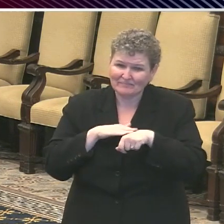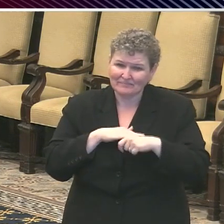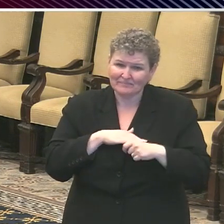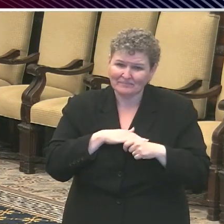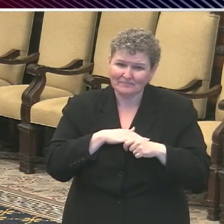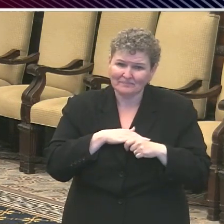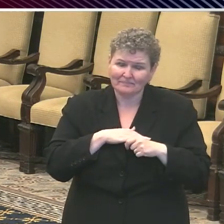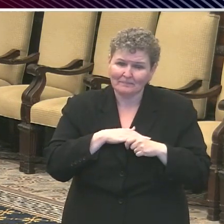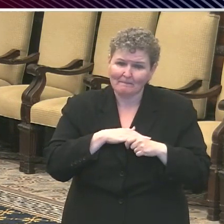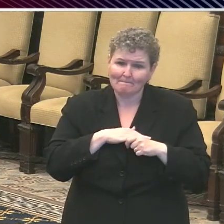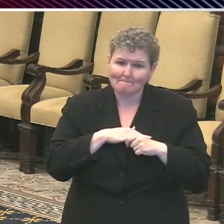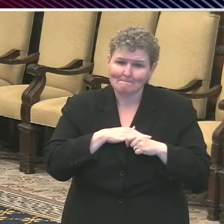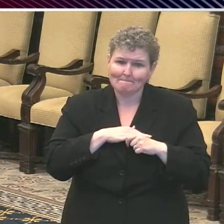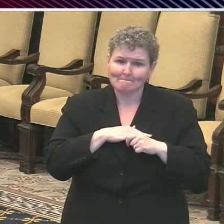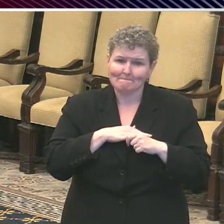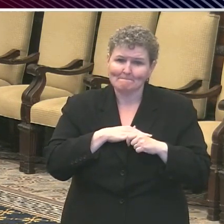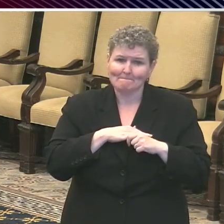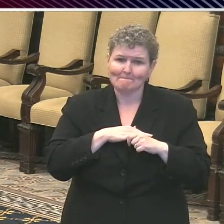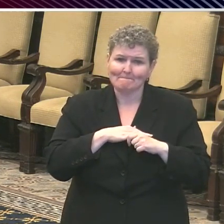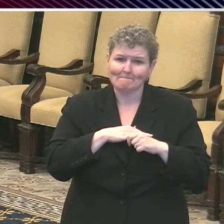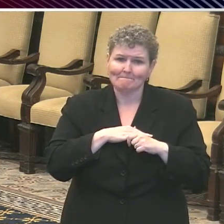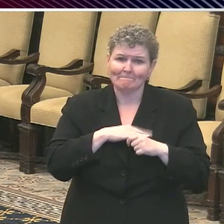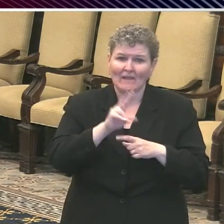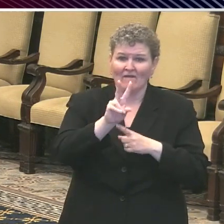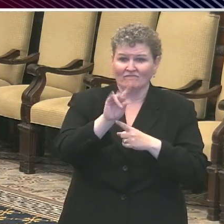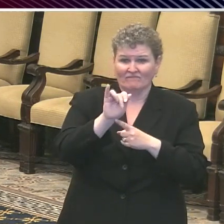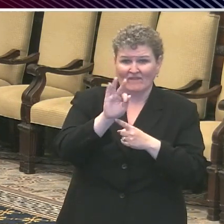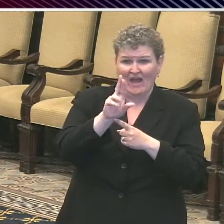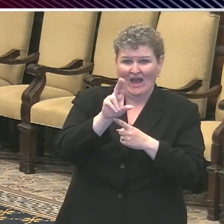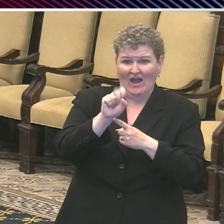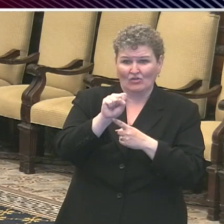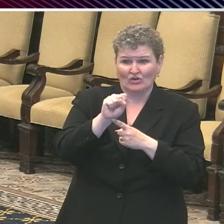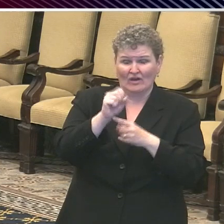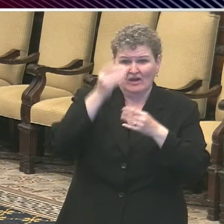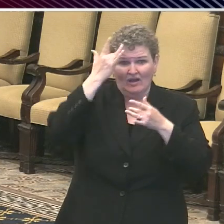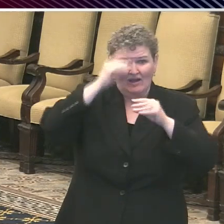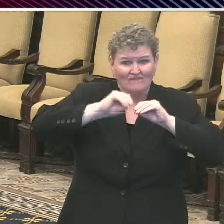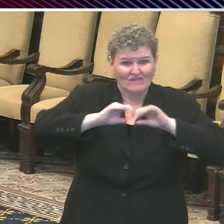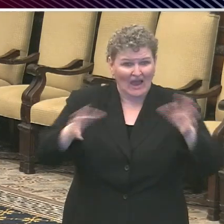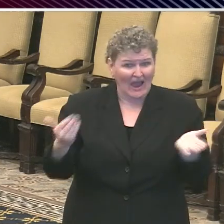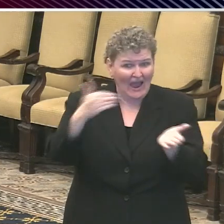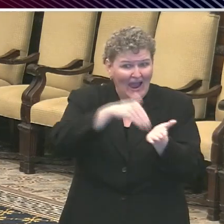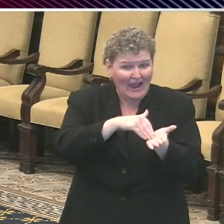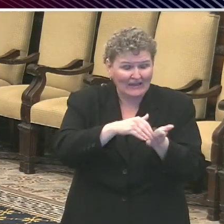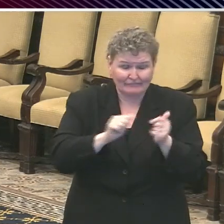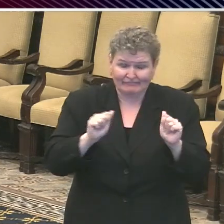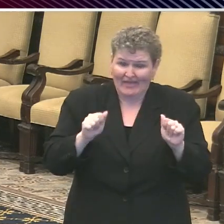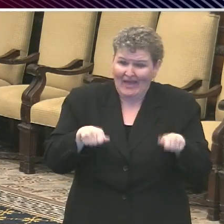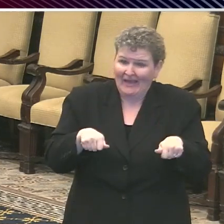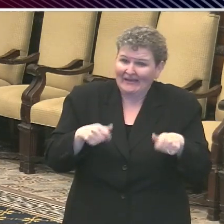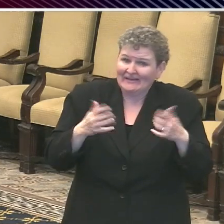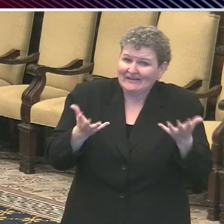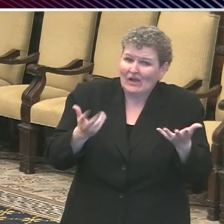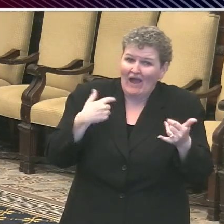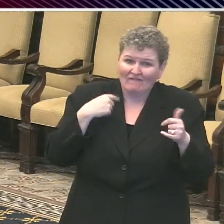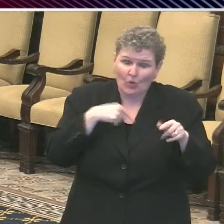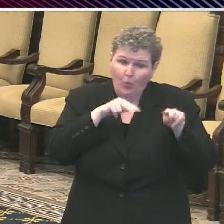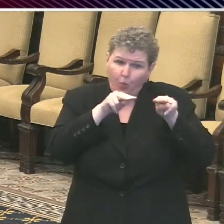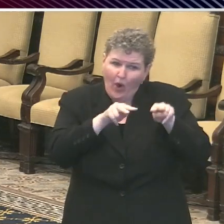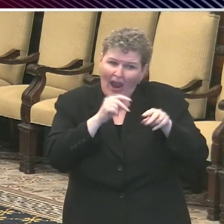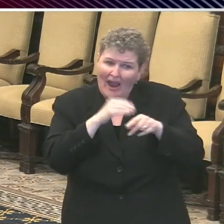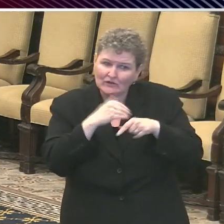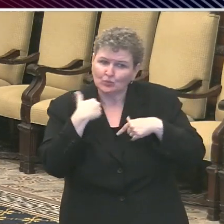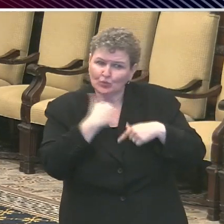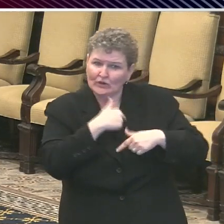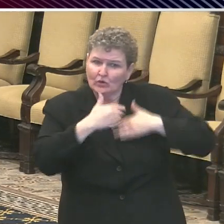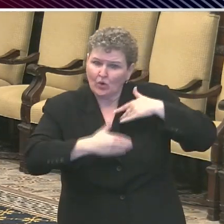times when we have to backpedal because the virus has started to cycle up again, and we need to prevent that. We're learning as we go. Everyone in the globe is